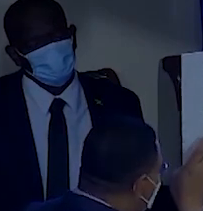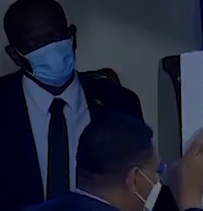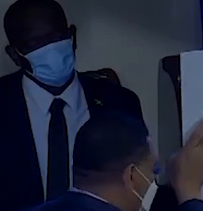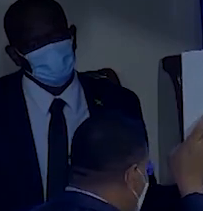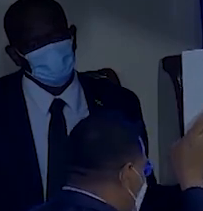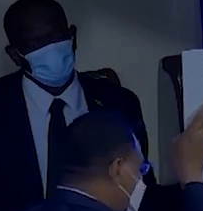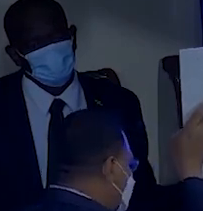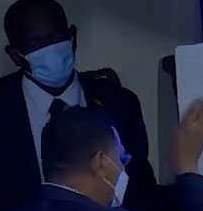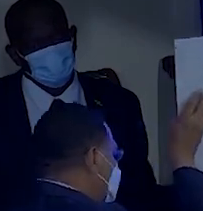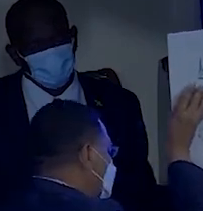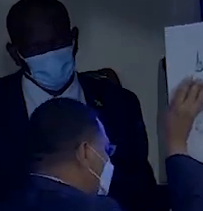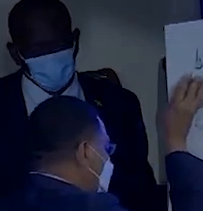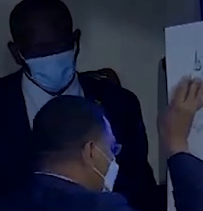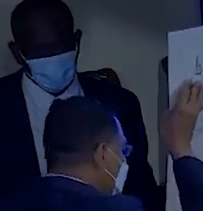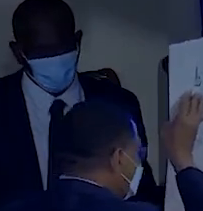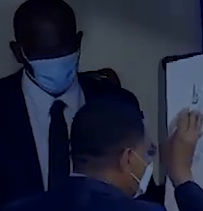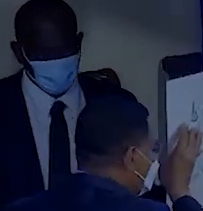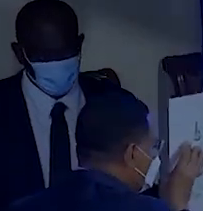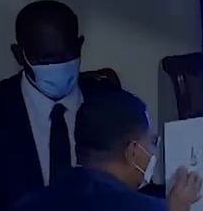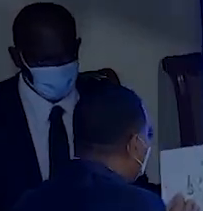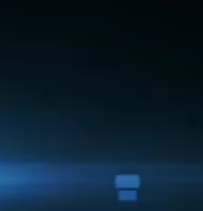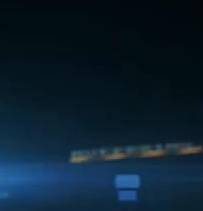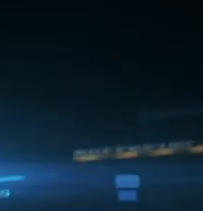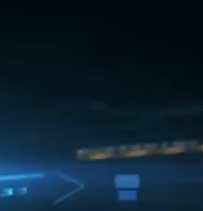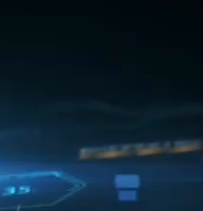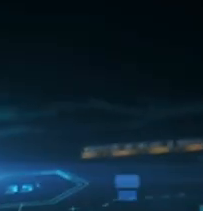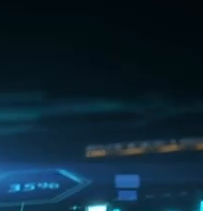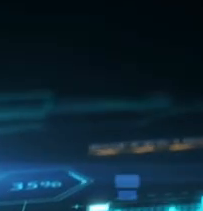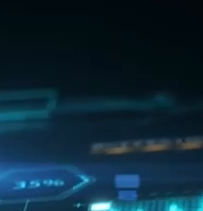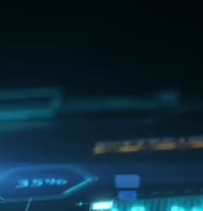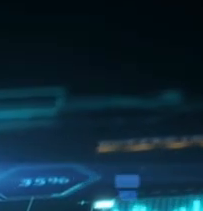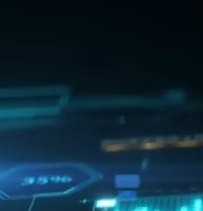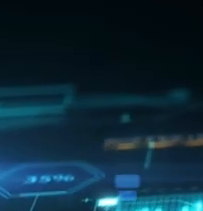national identification card.